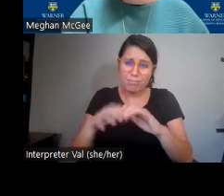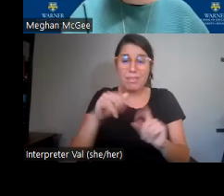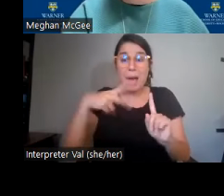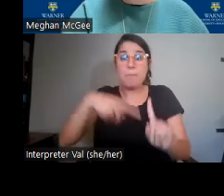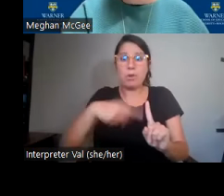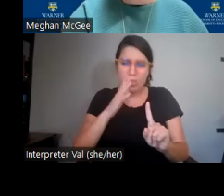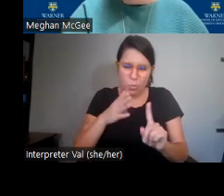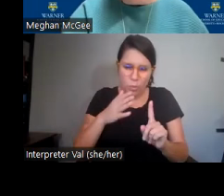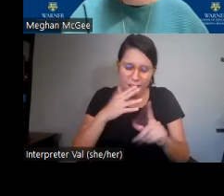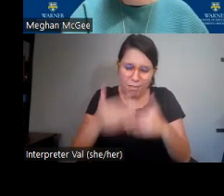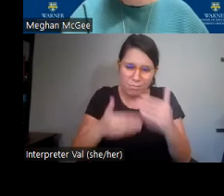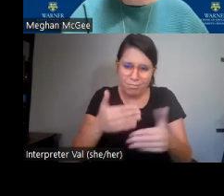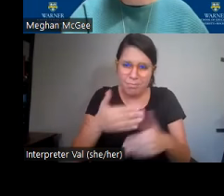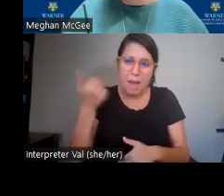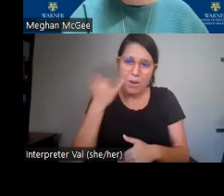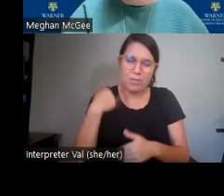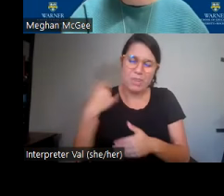be.